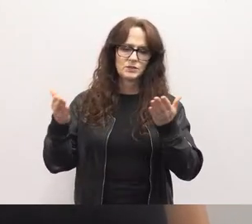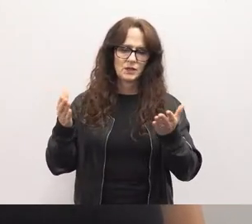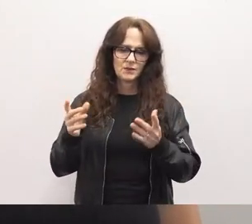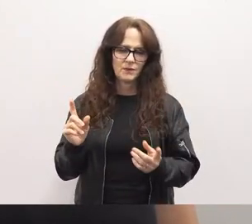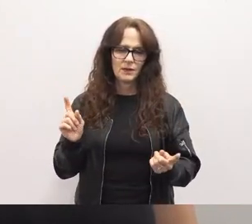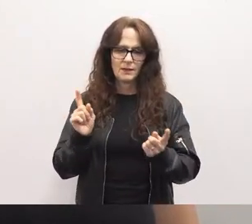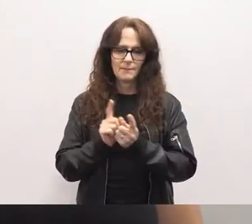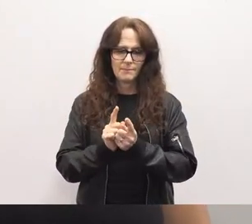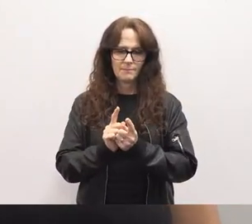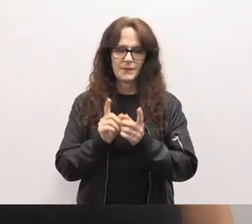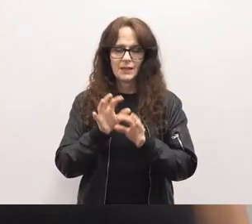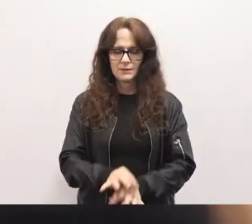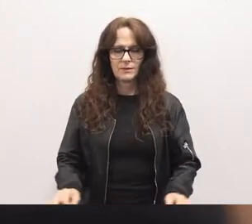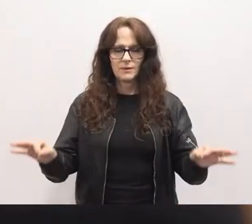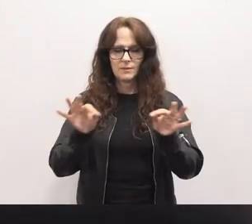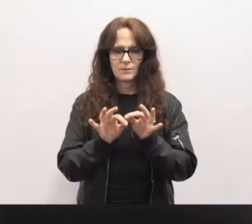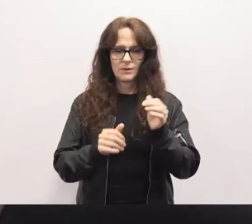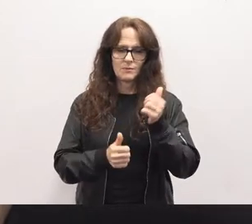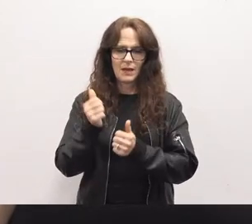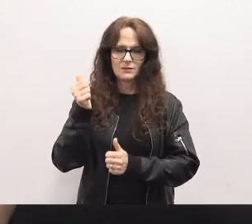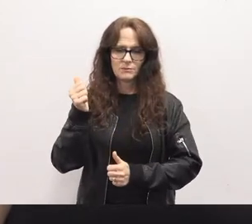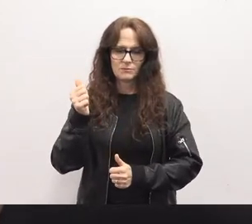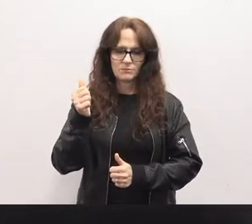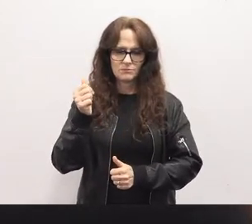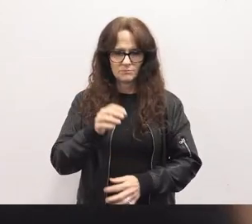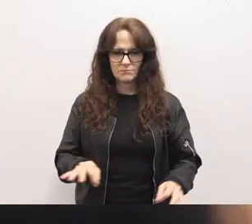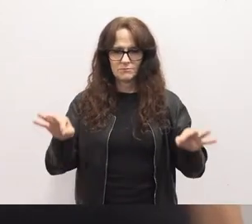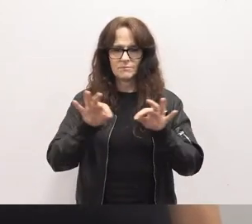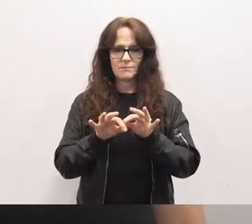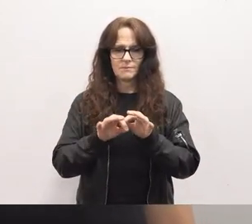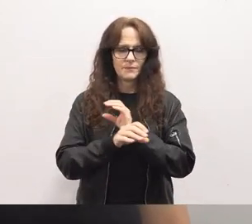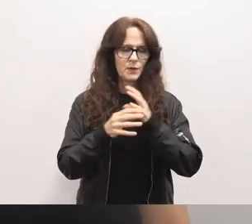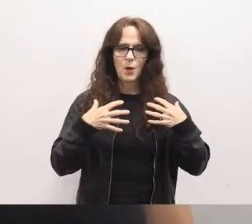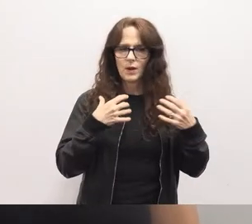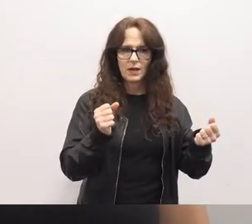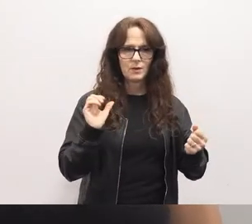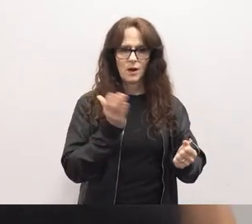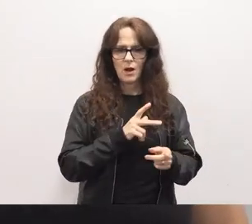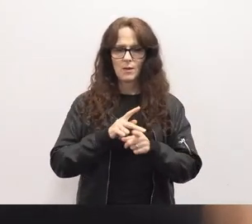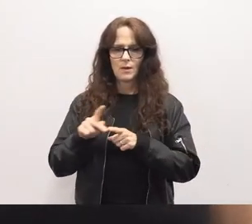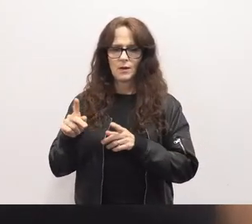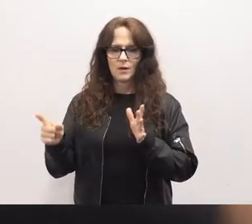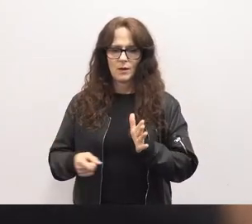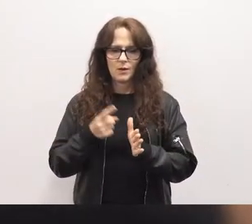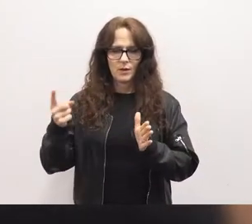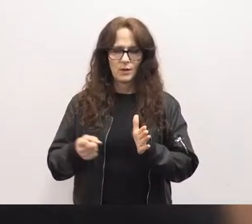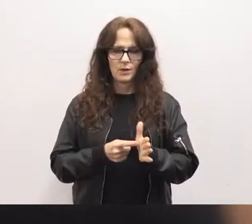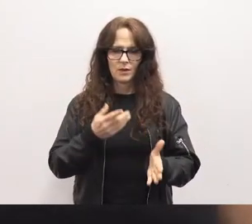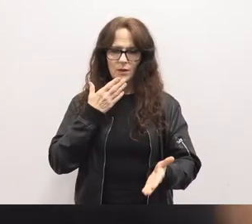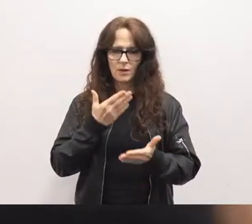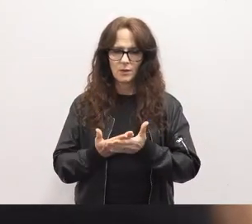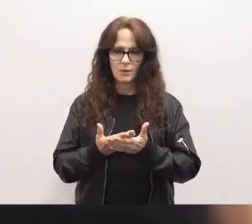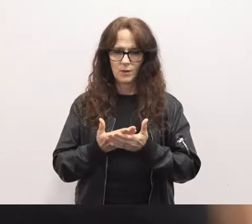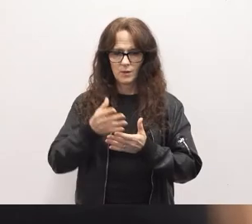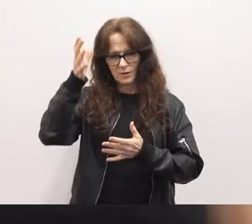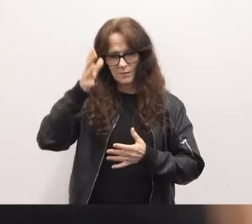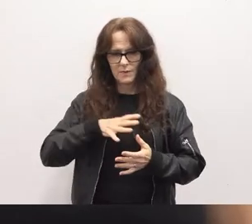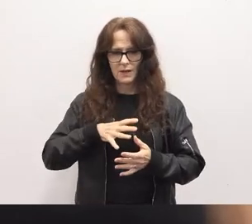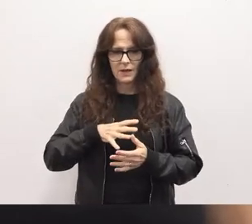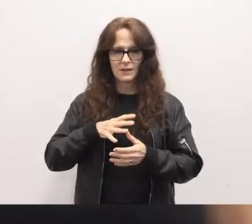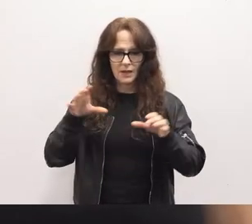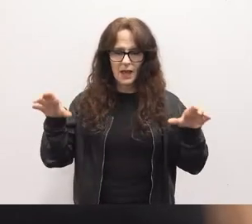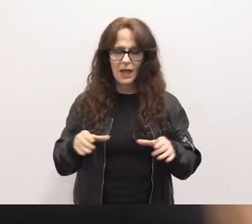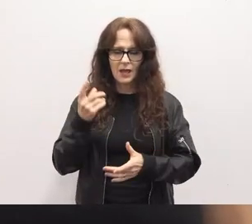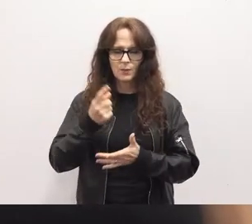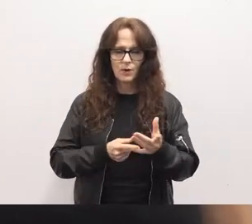And that is what matters when it matters most. There are no heroes in our professions, but occasionally there are good men. Men who act what is